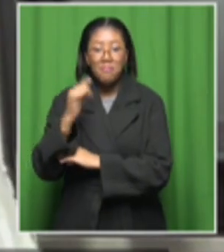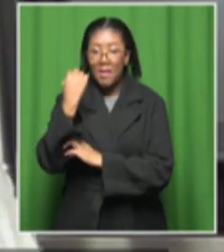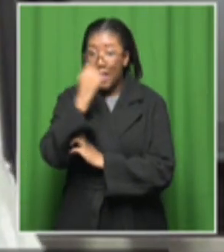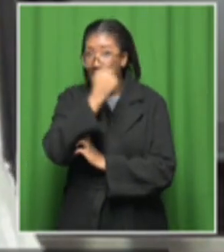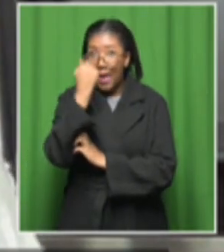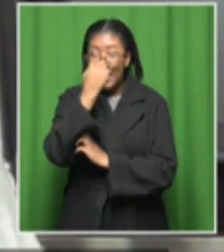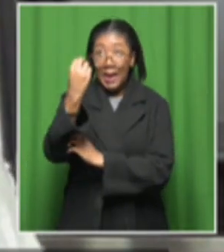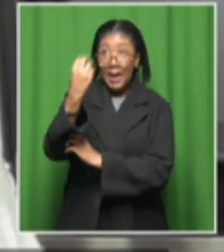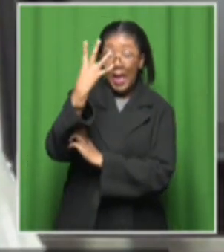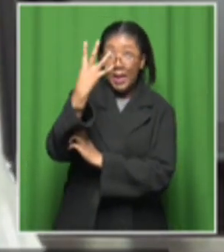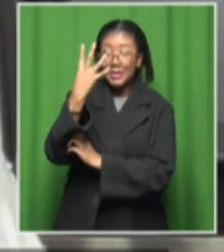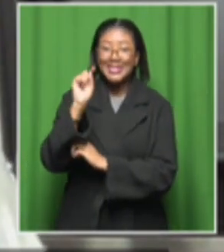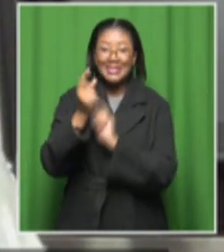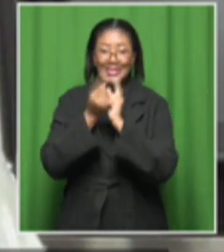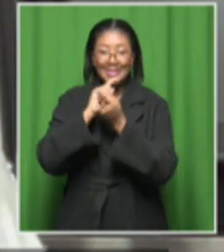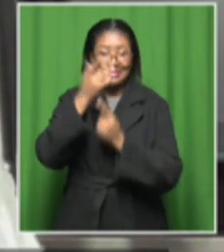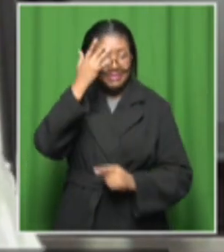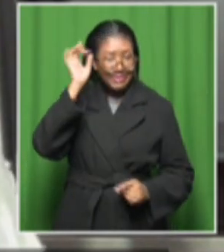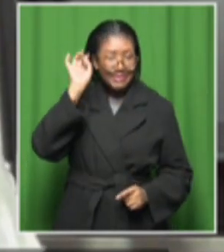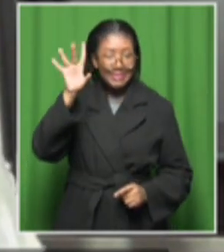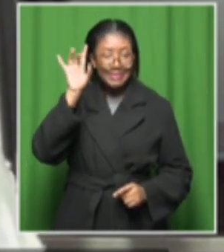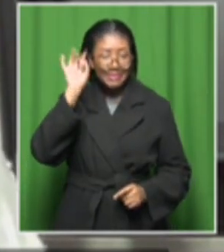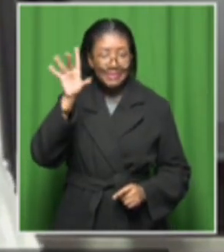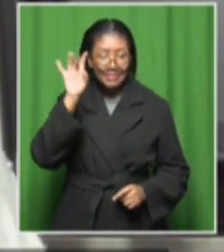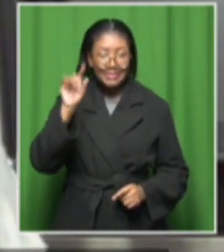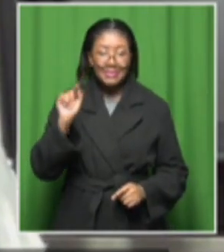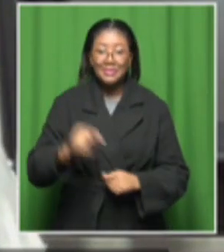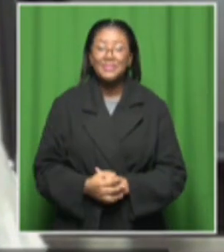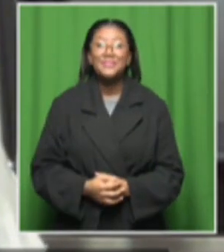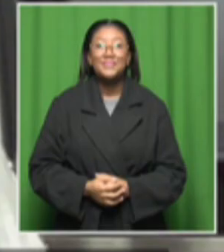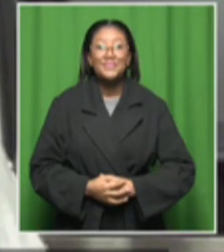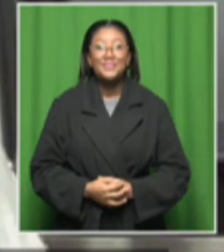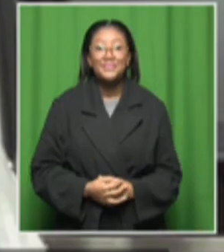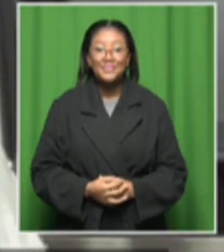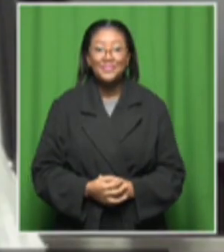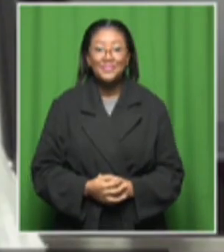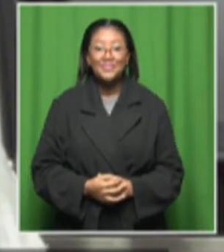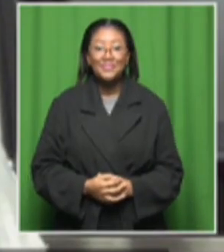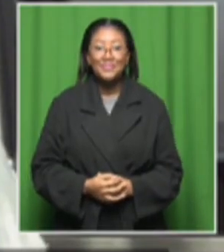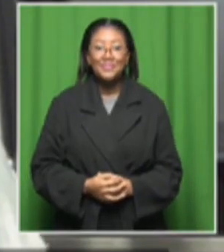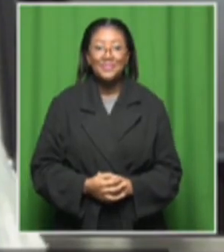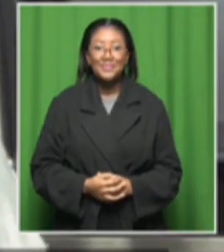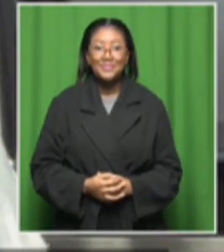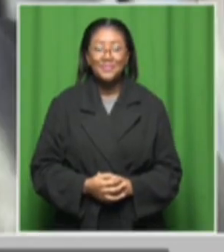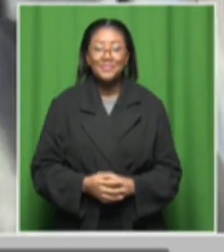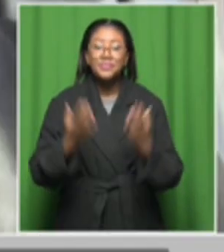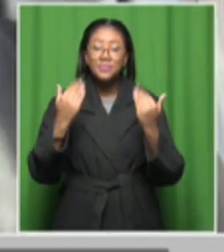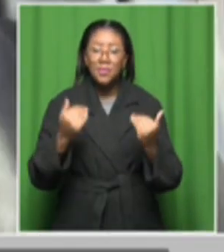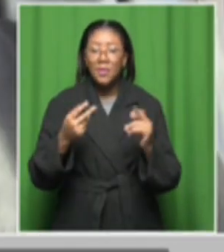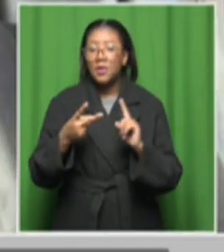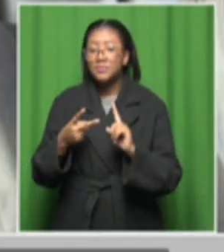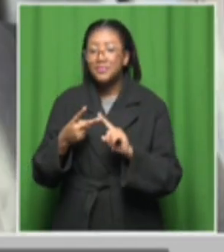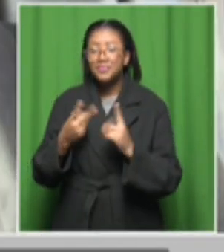That is around 75% of patients who have the aura preceding the headaches. Dr. Ngele, I want to just get